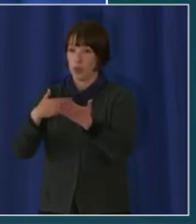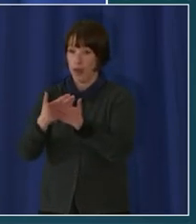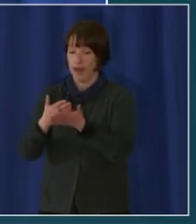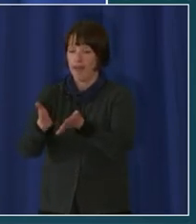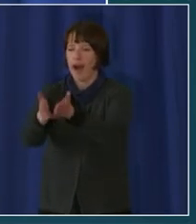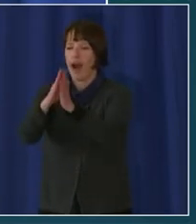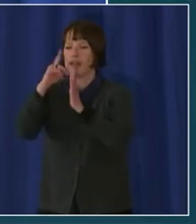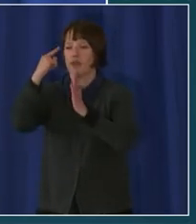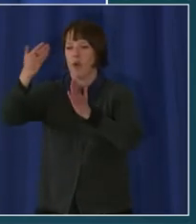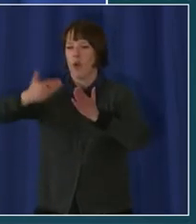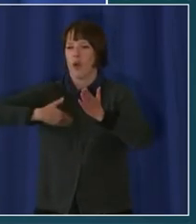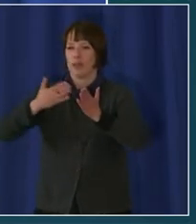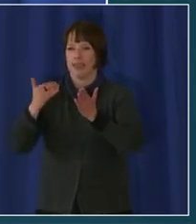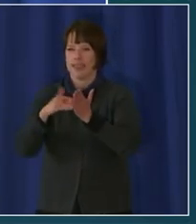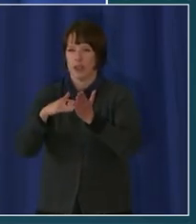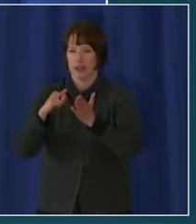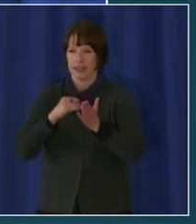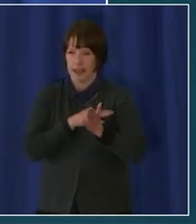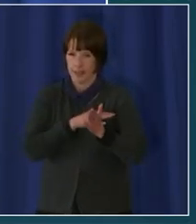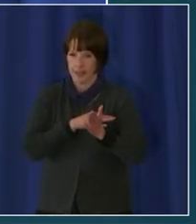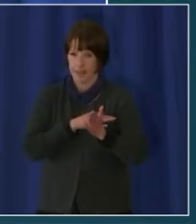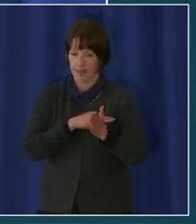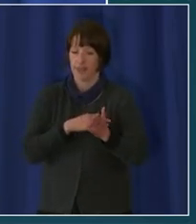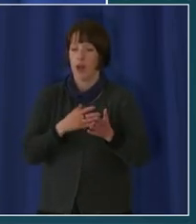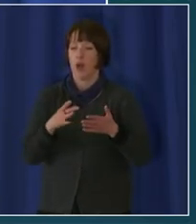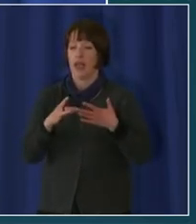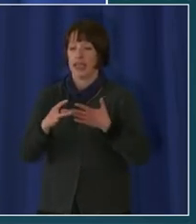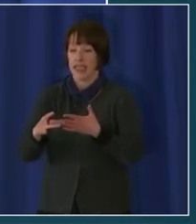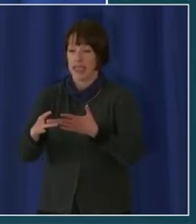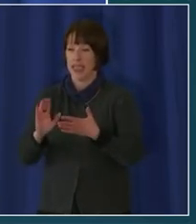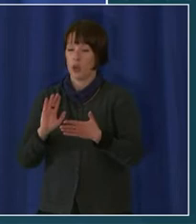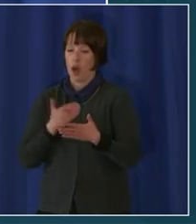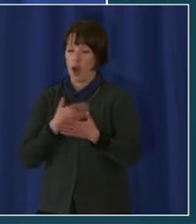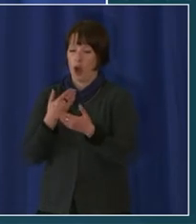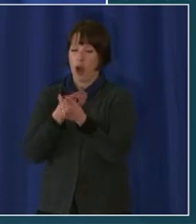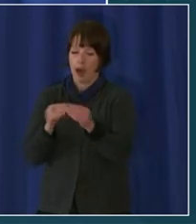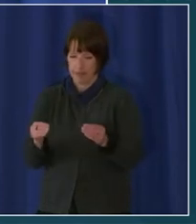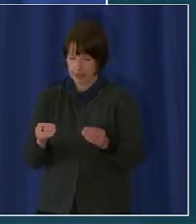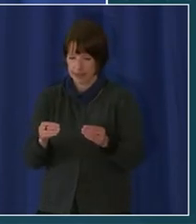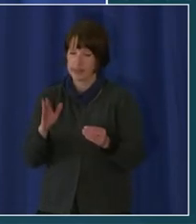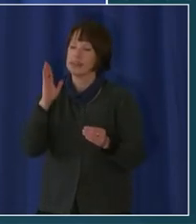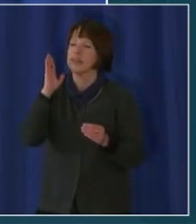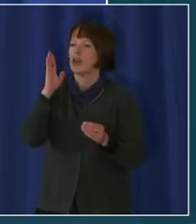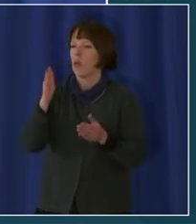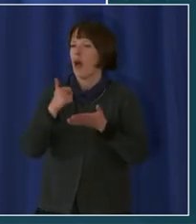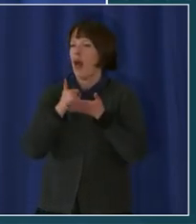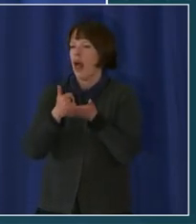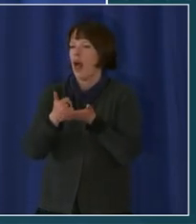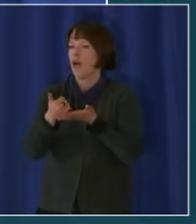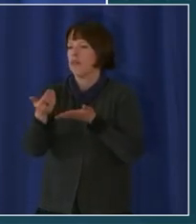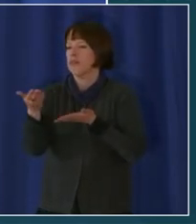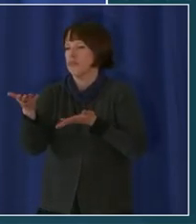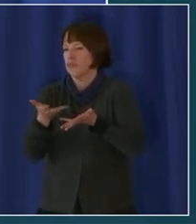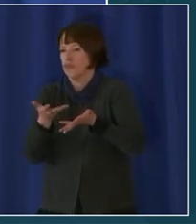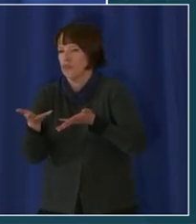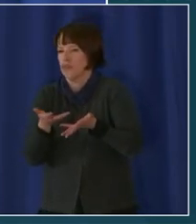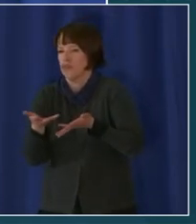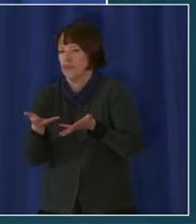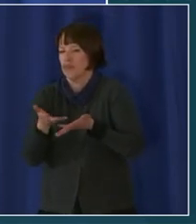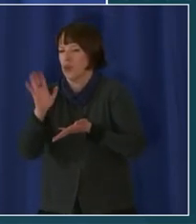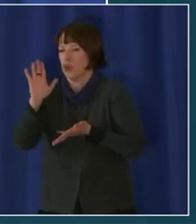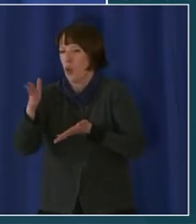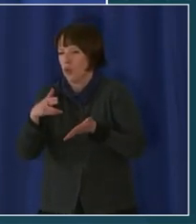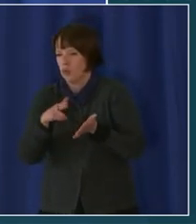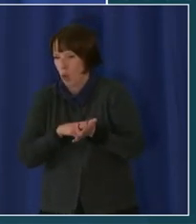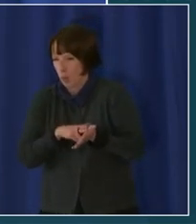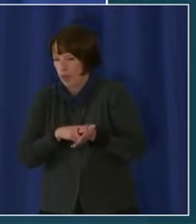Center staff, and you'll be directed down to our office, and my colleagues at the Welcome Center can help facilitate your enrollment. They can